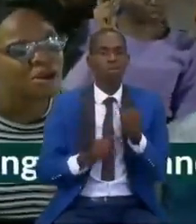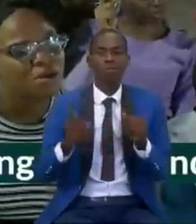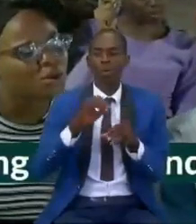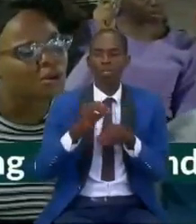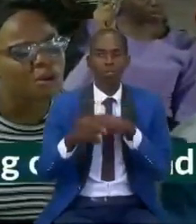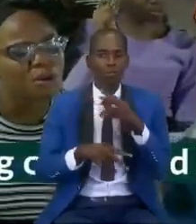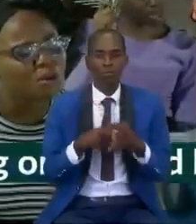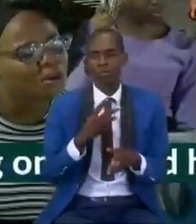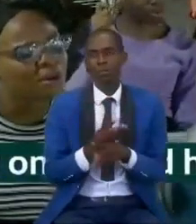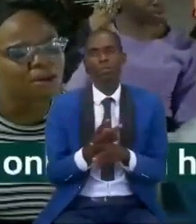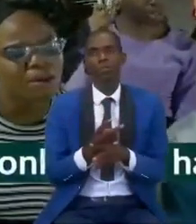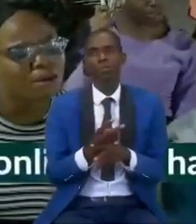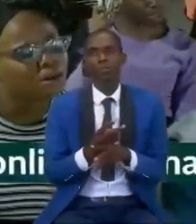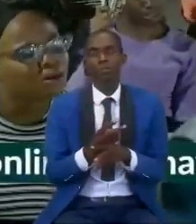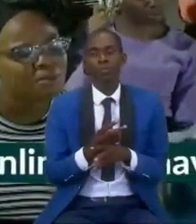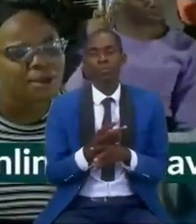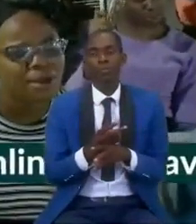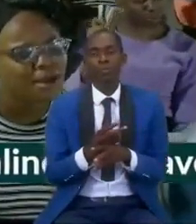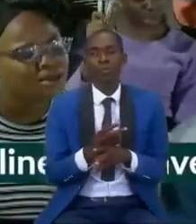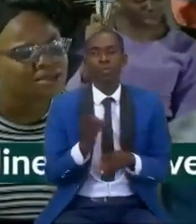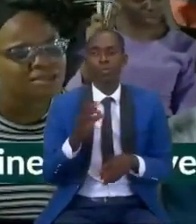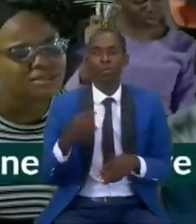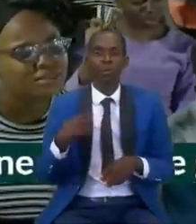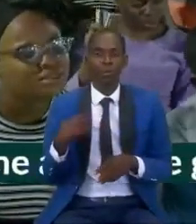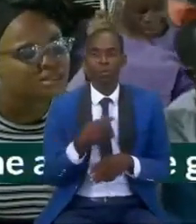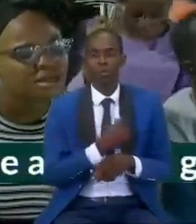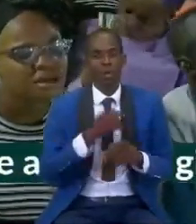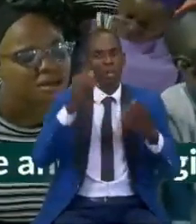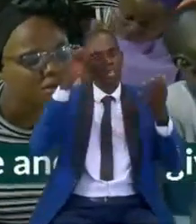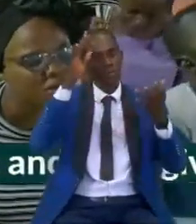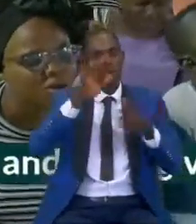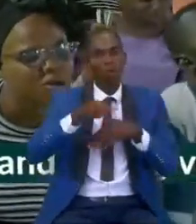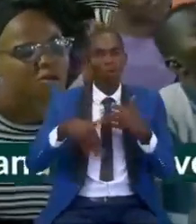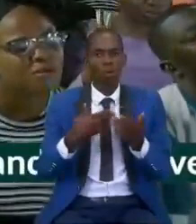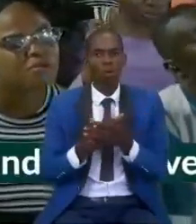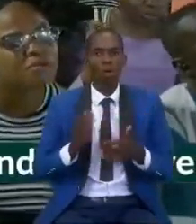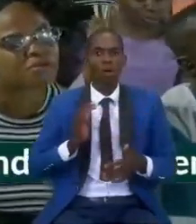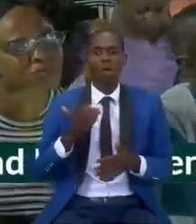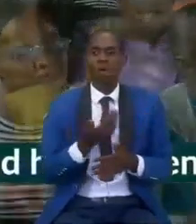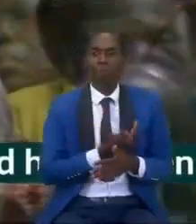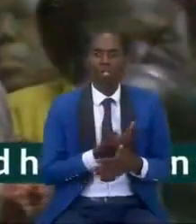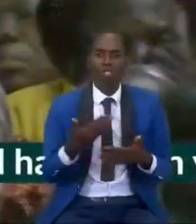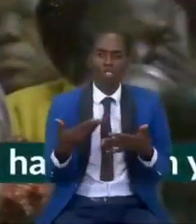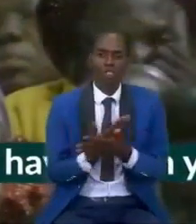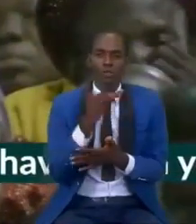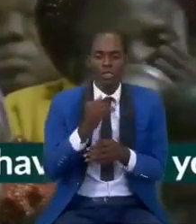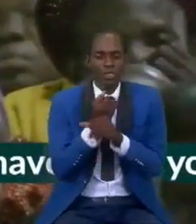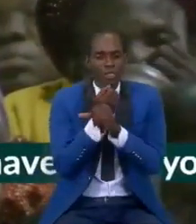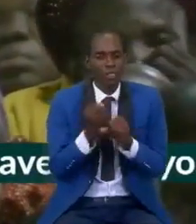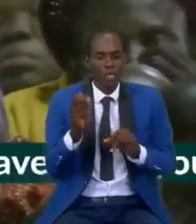converts to converge in the various centers you are told. 3